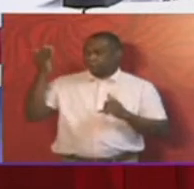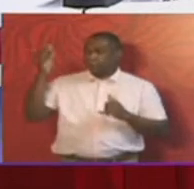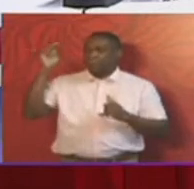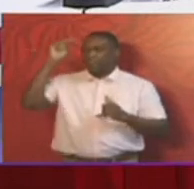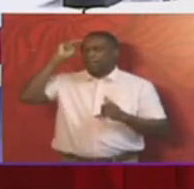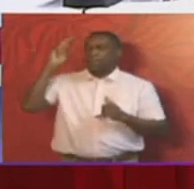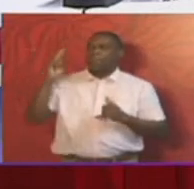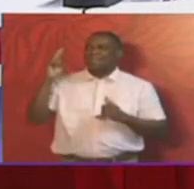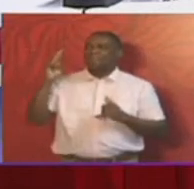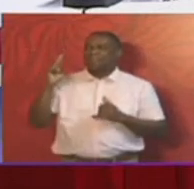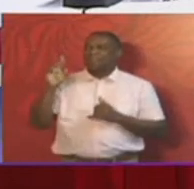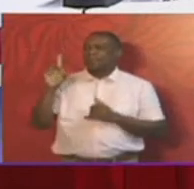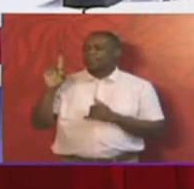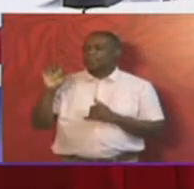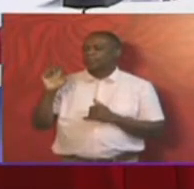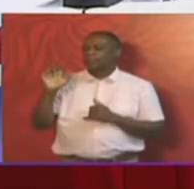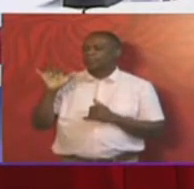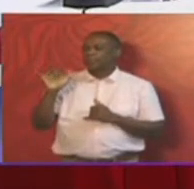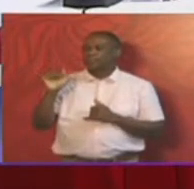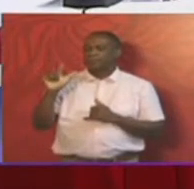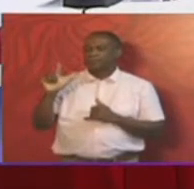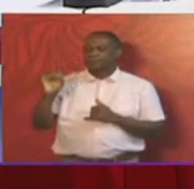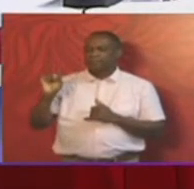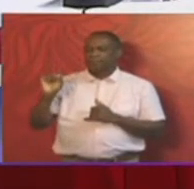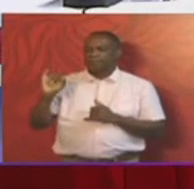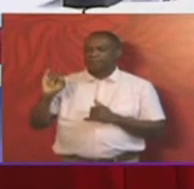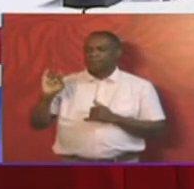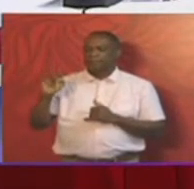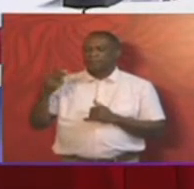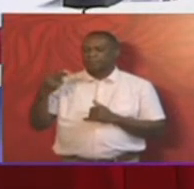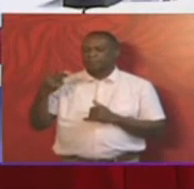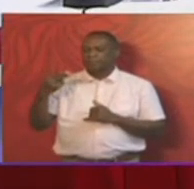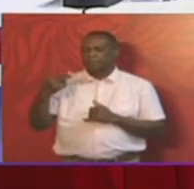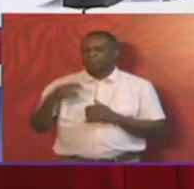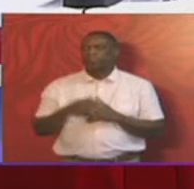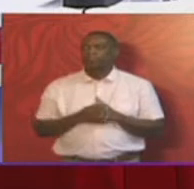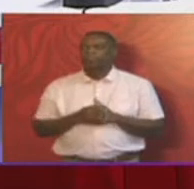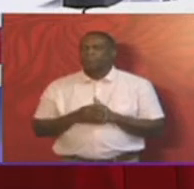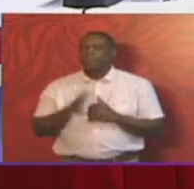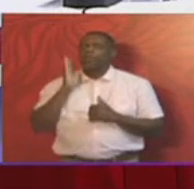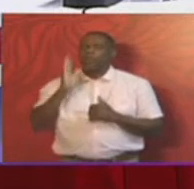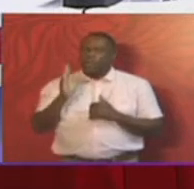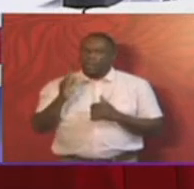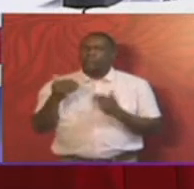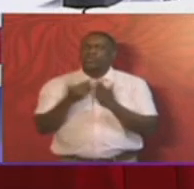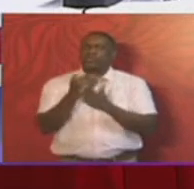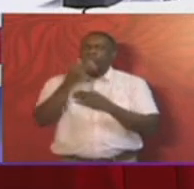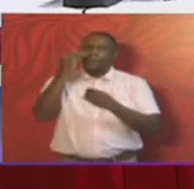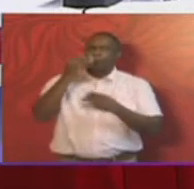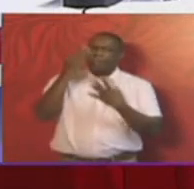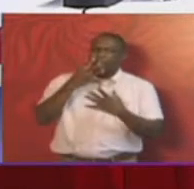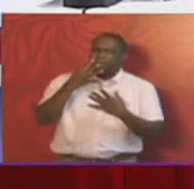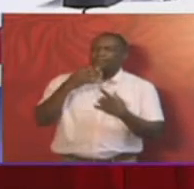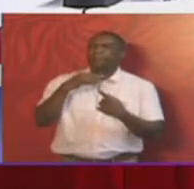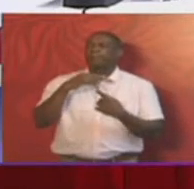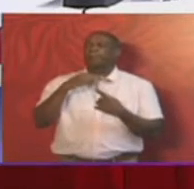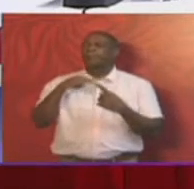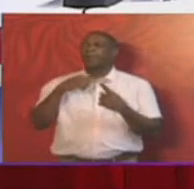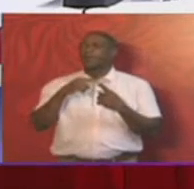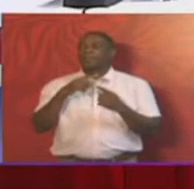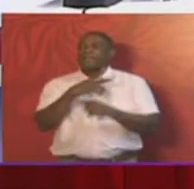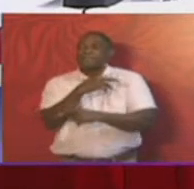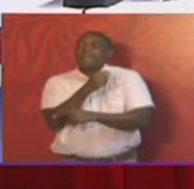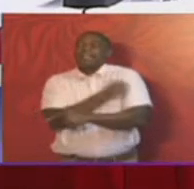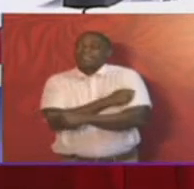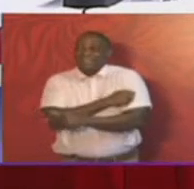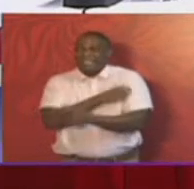will update us on the national COVID-19 rollout, vaccination rollout, including the significant gains achieved